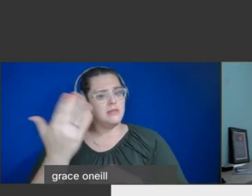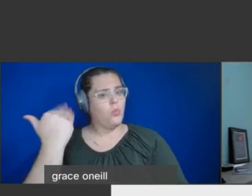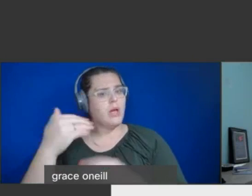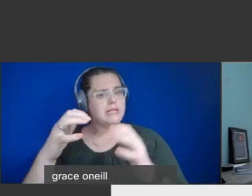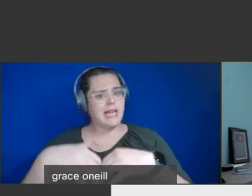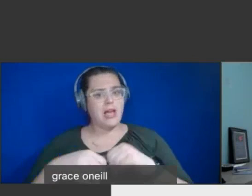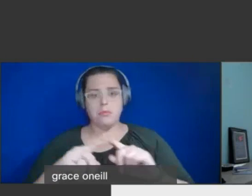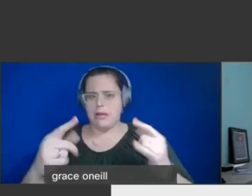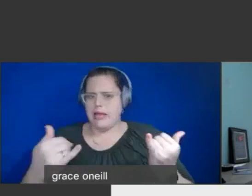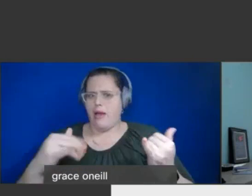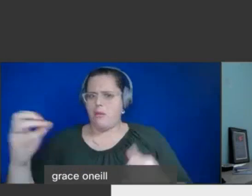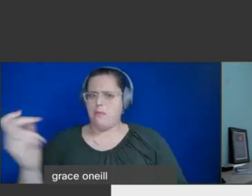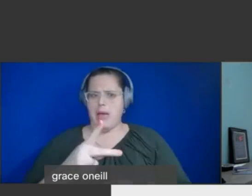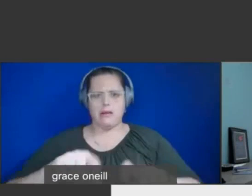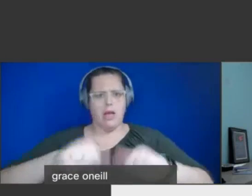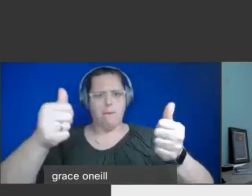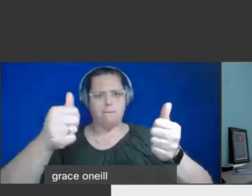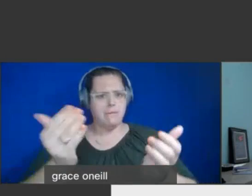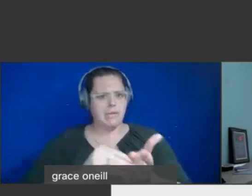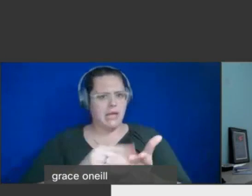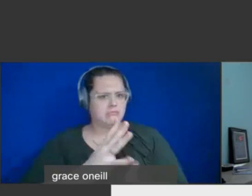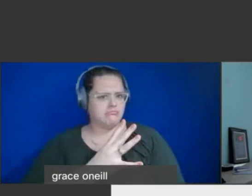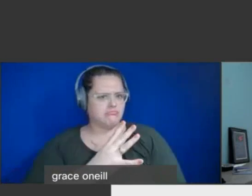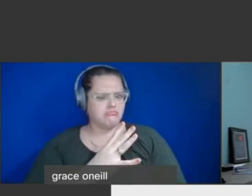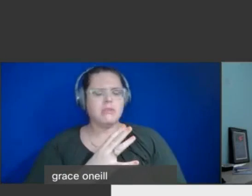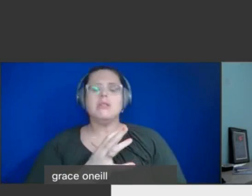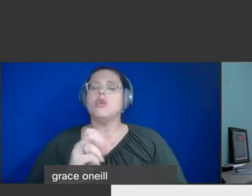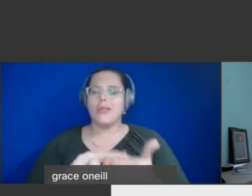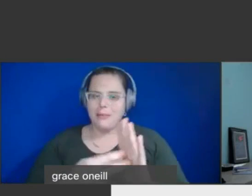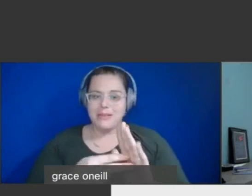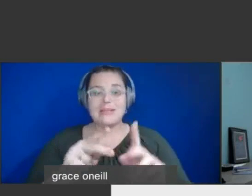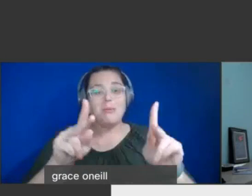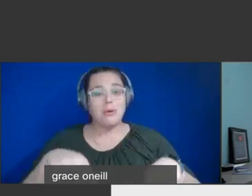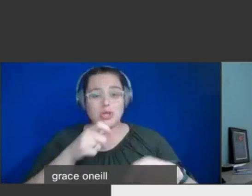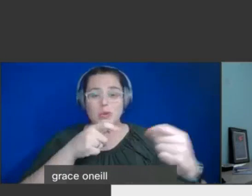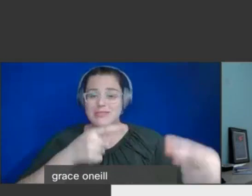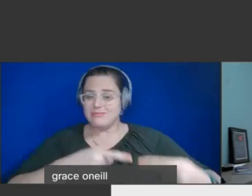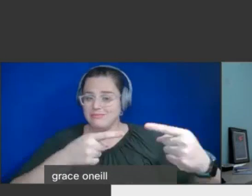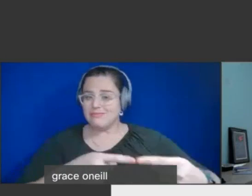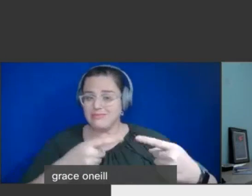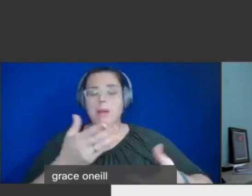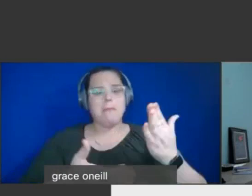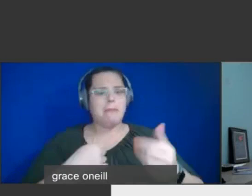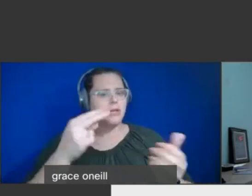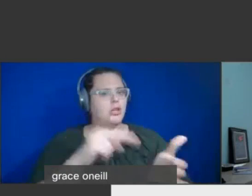and processing all licenses. So the person who was having difficulty, perhaps you should check back today.